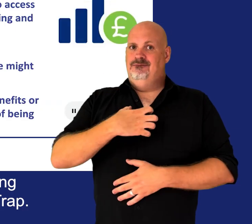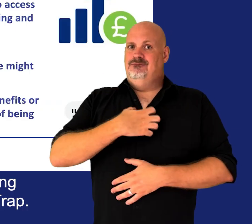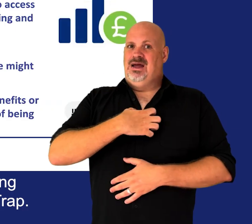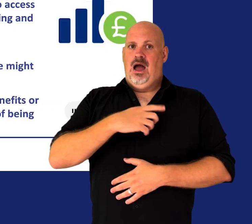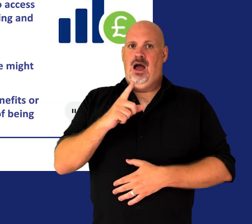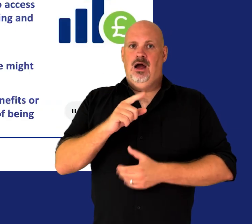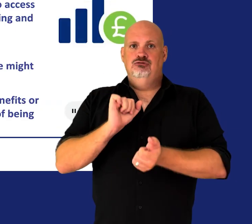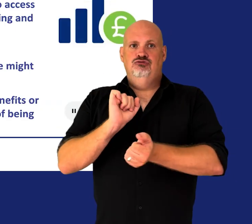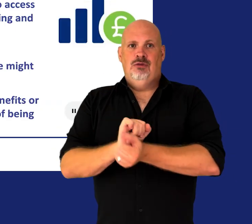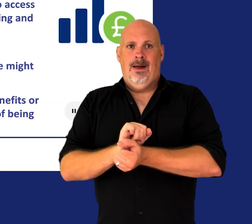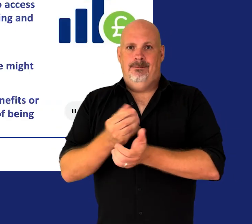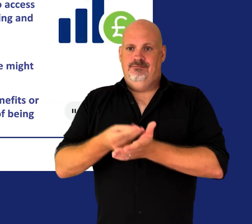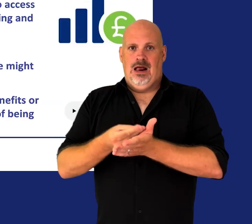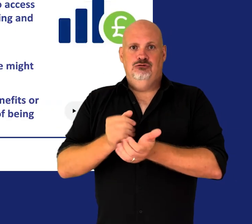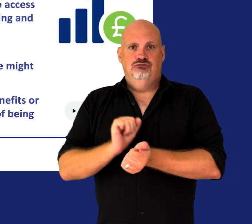activity trap.